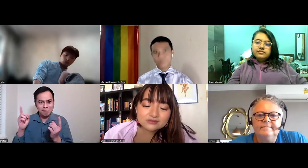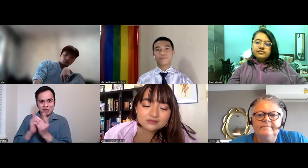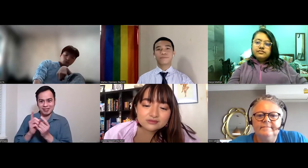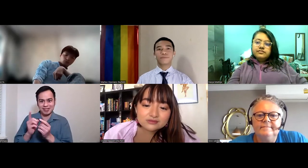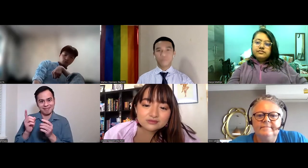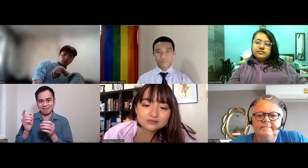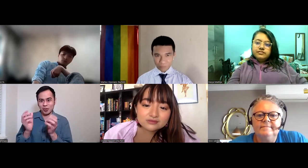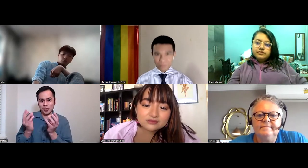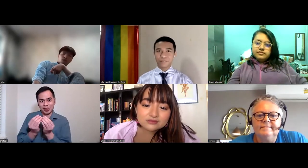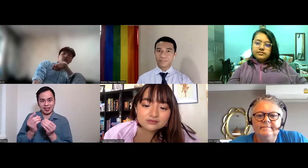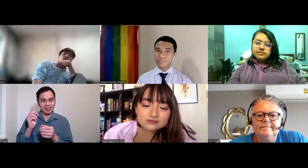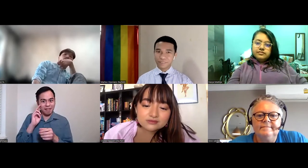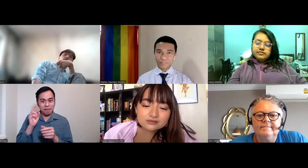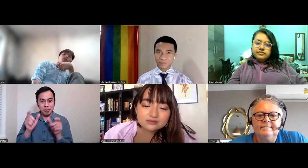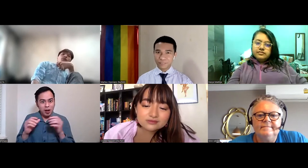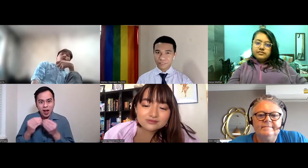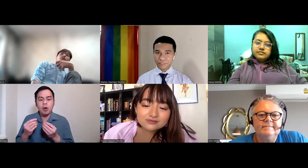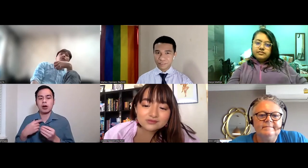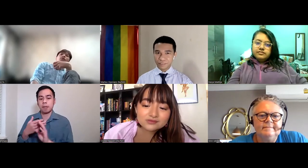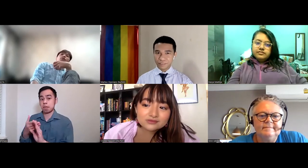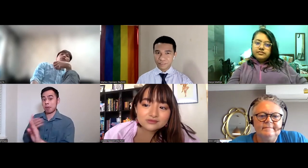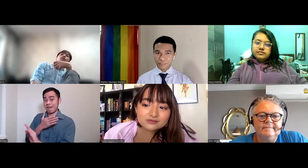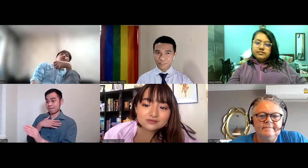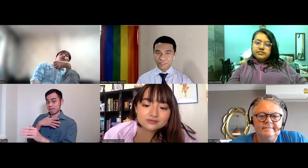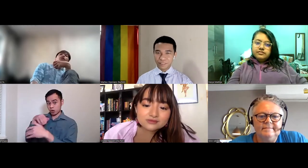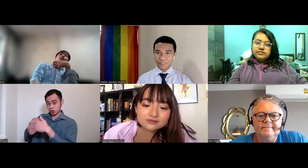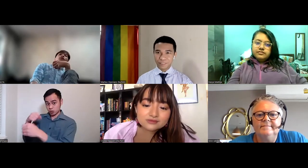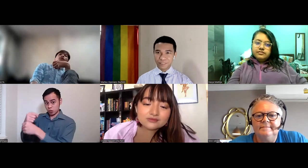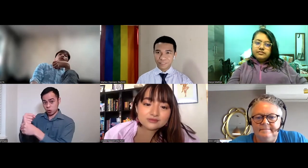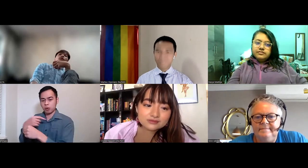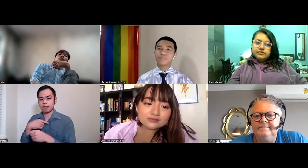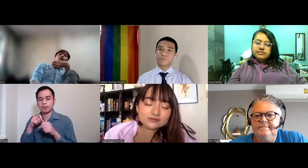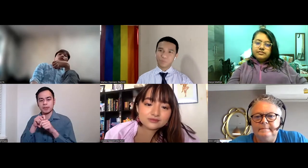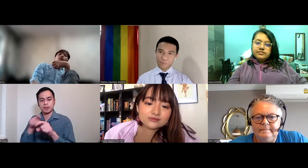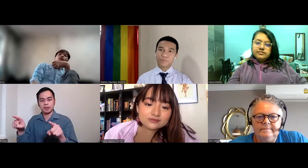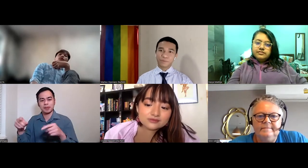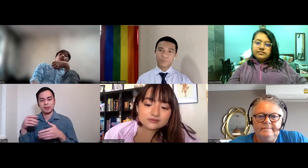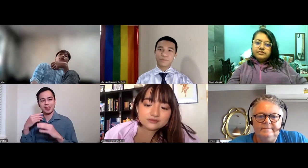example. So sometimes when we meet people, they may not know how to actually